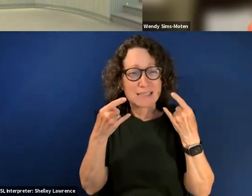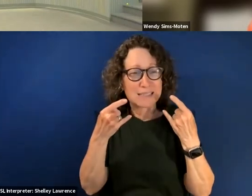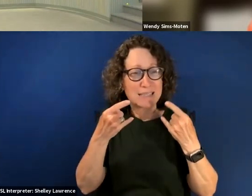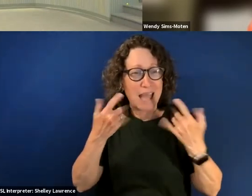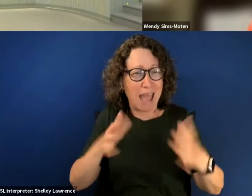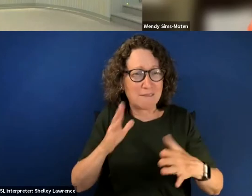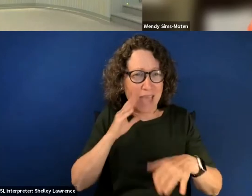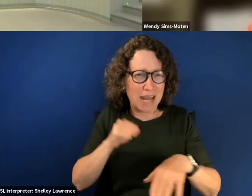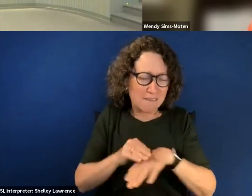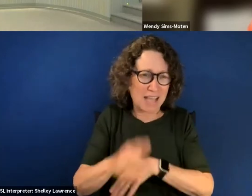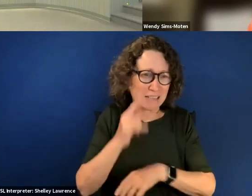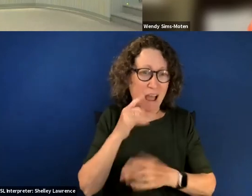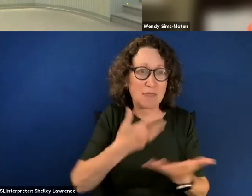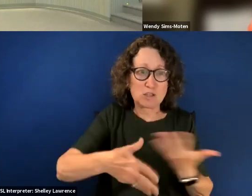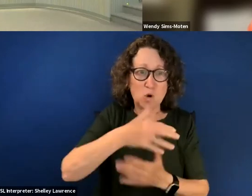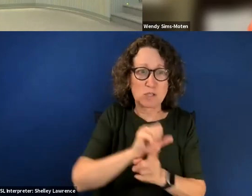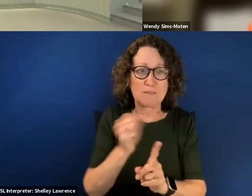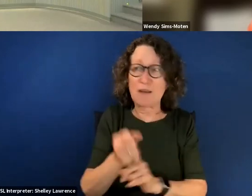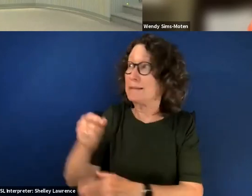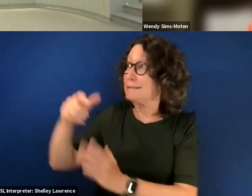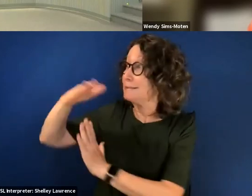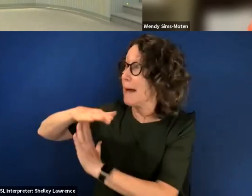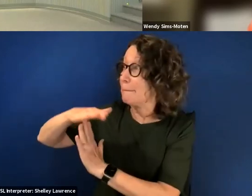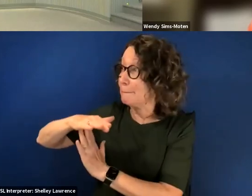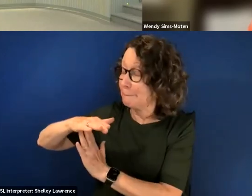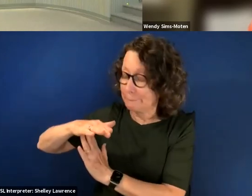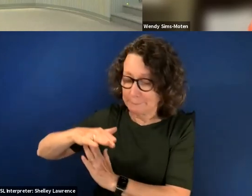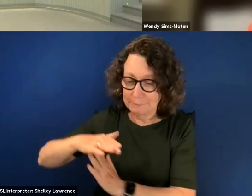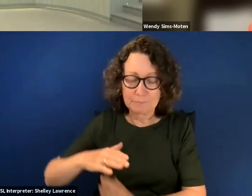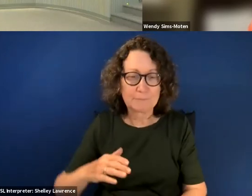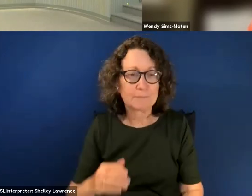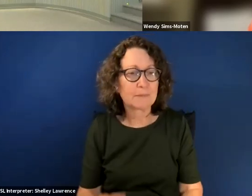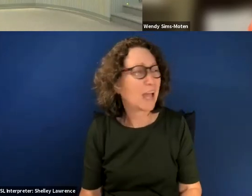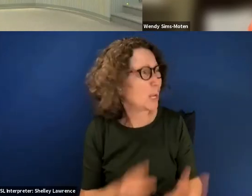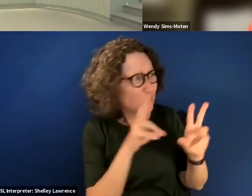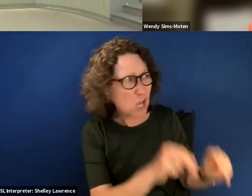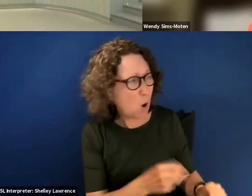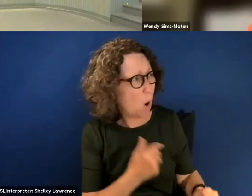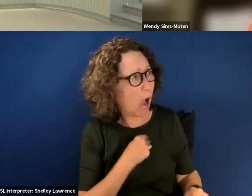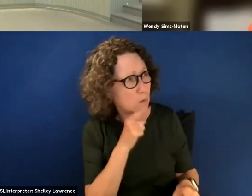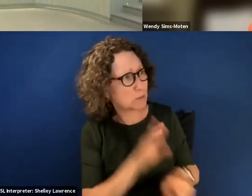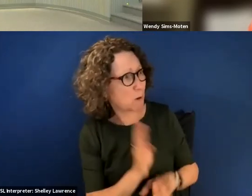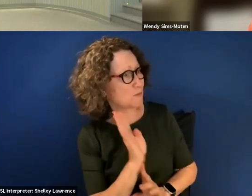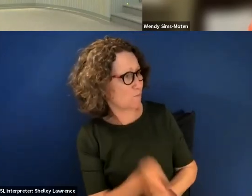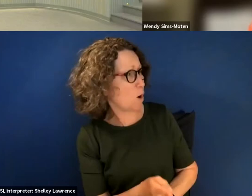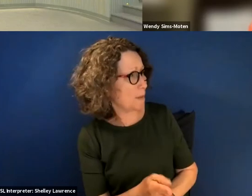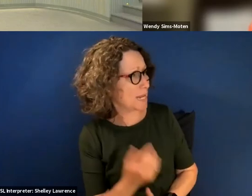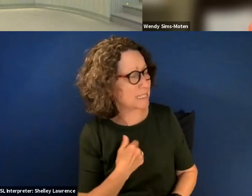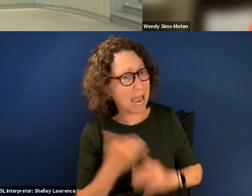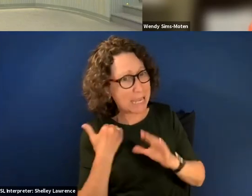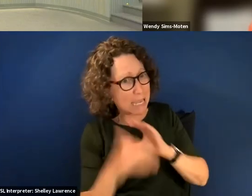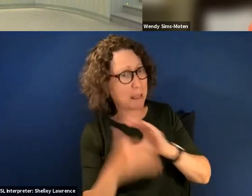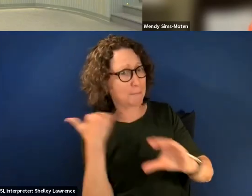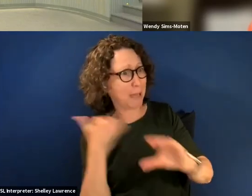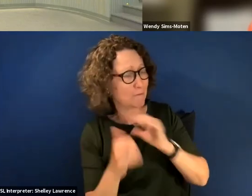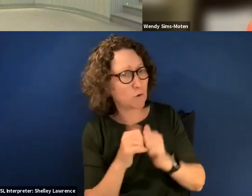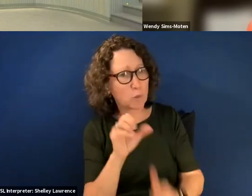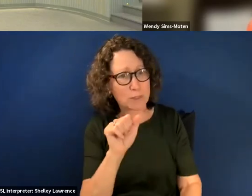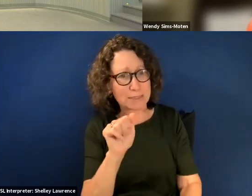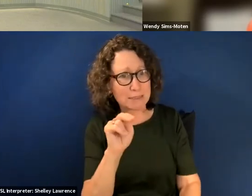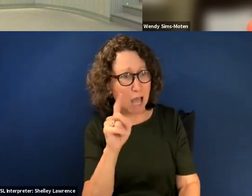Masks have had an effect on the social environment and on adults. How do you think it's a, no, I was promised 4 minutes. I emailed back and forth with